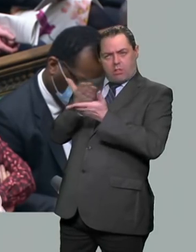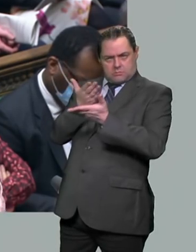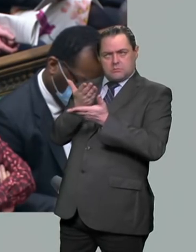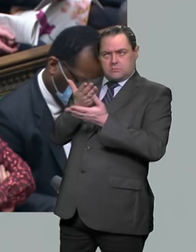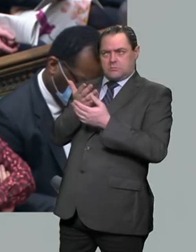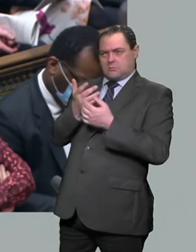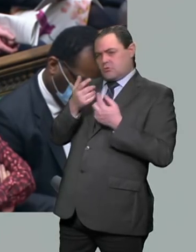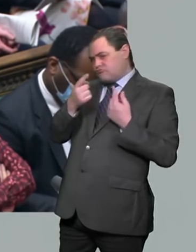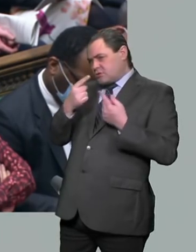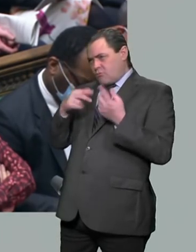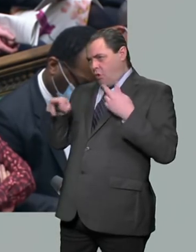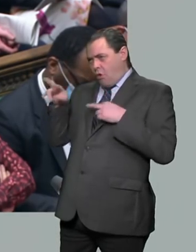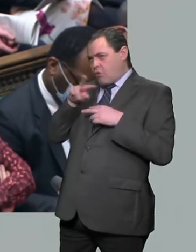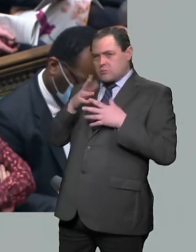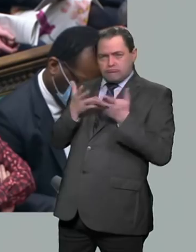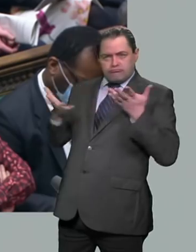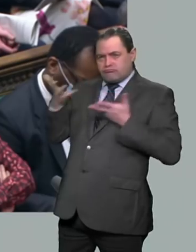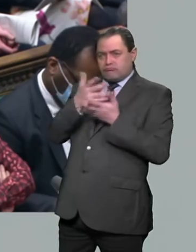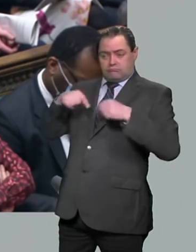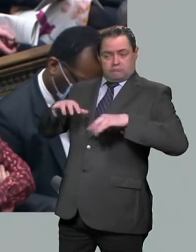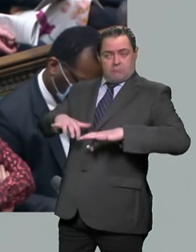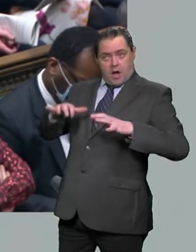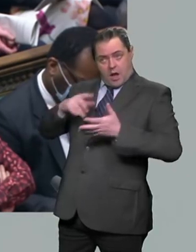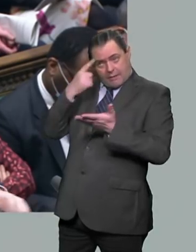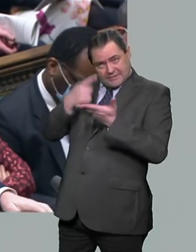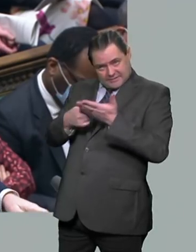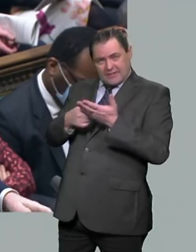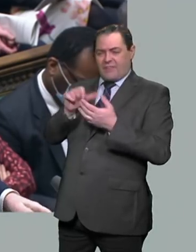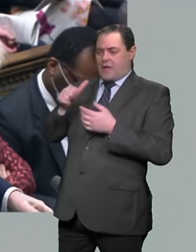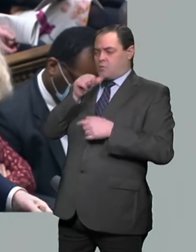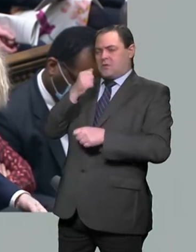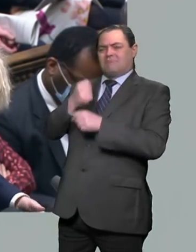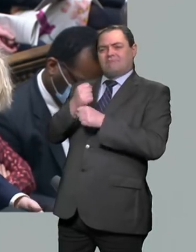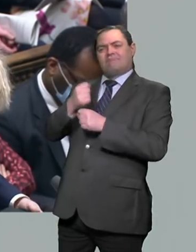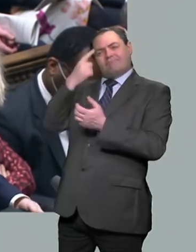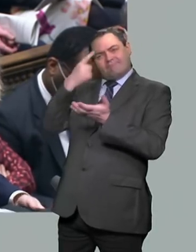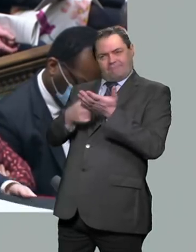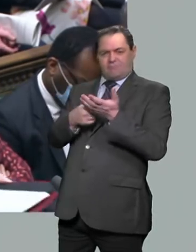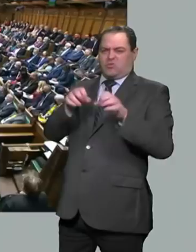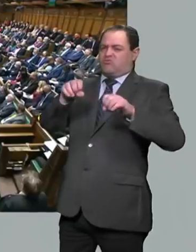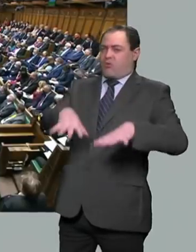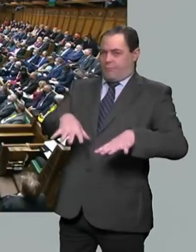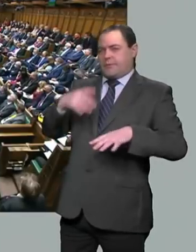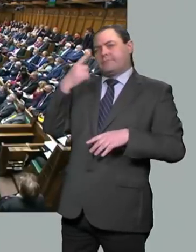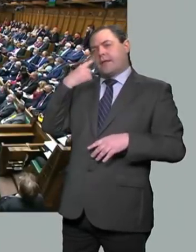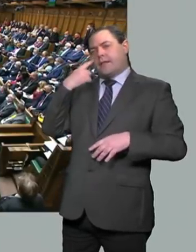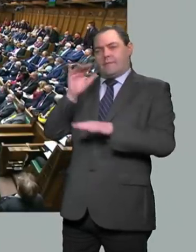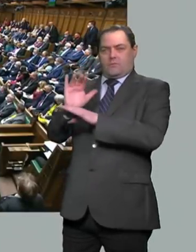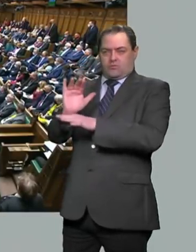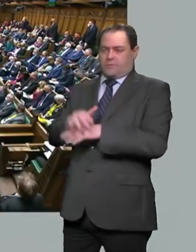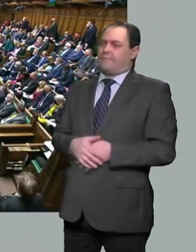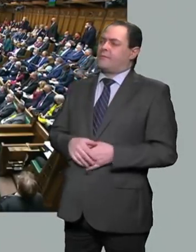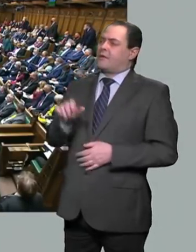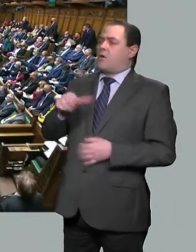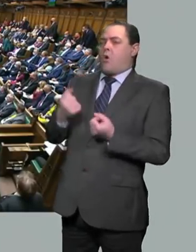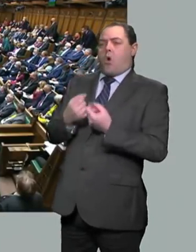to the responses and the will of this House, Mr. Speaker, the government will revoke the regulations. We now come to the